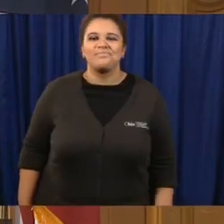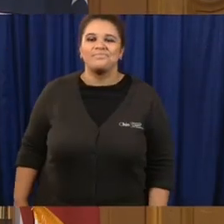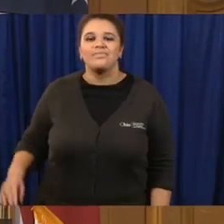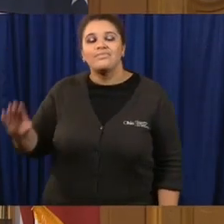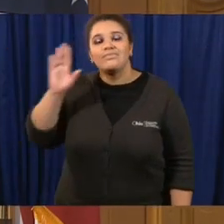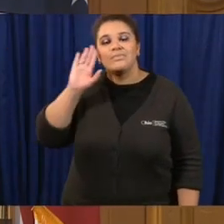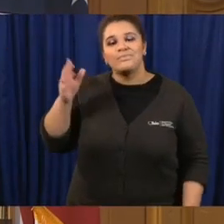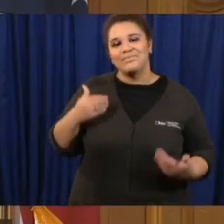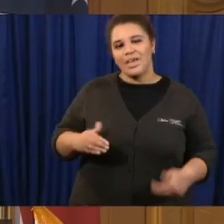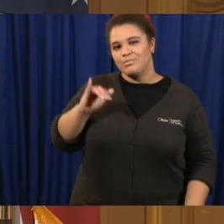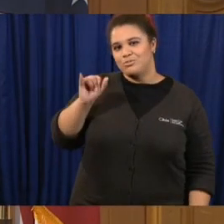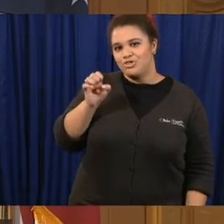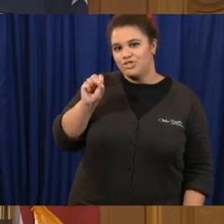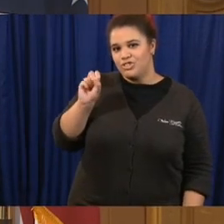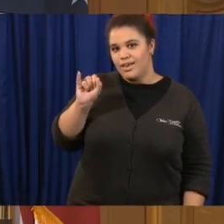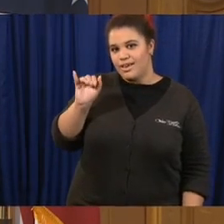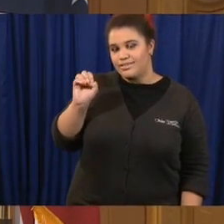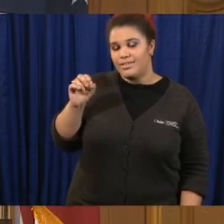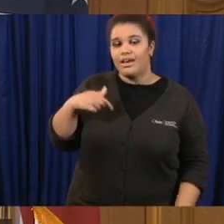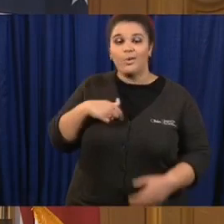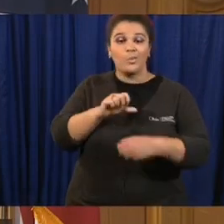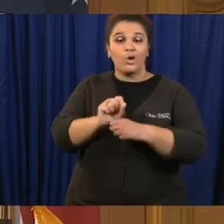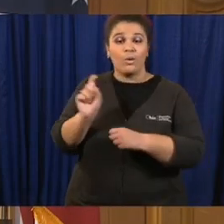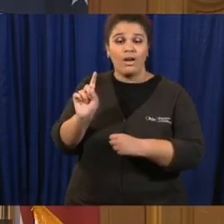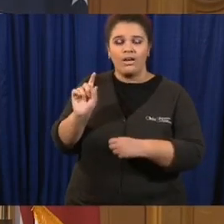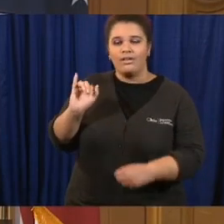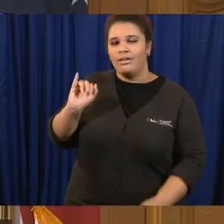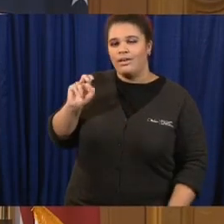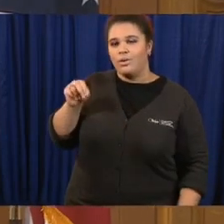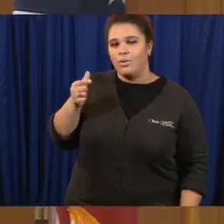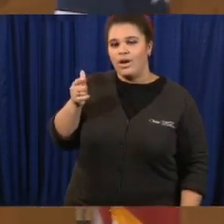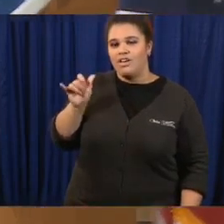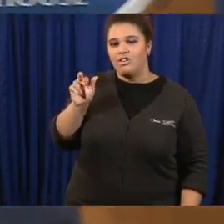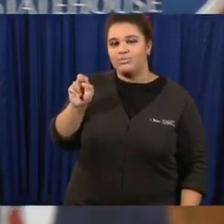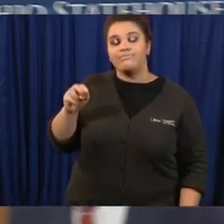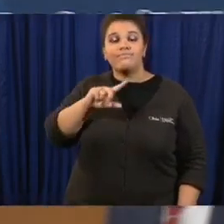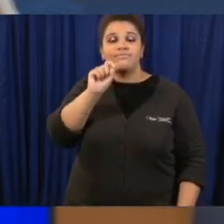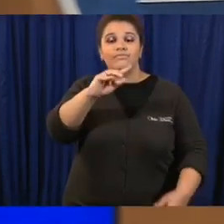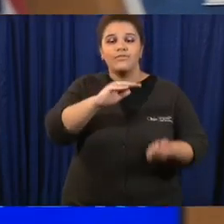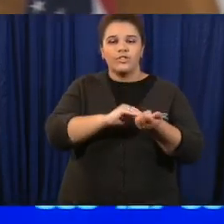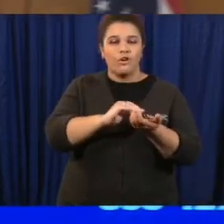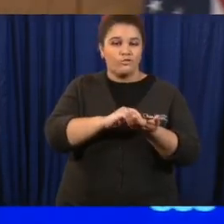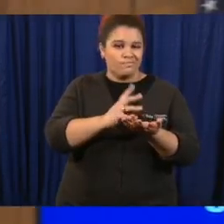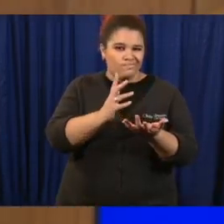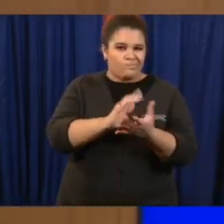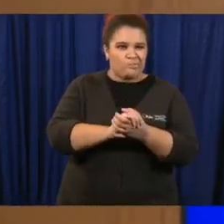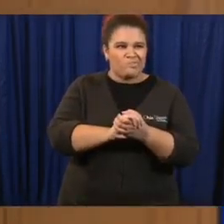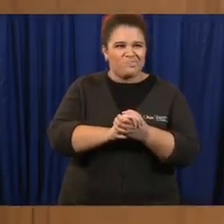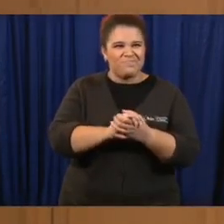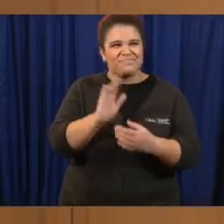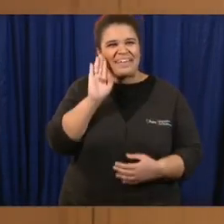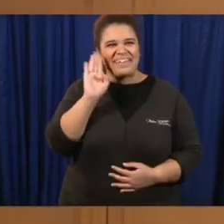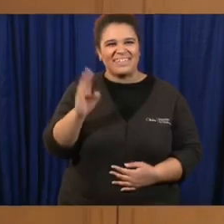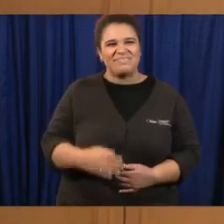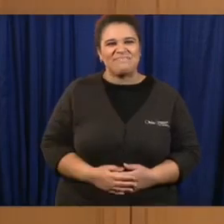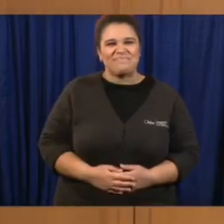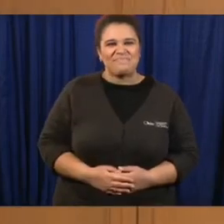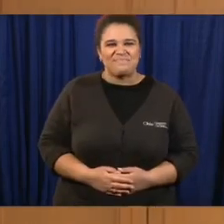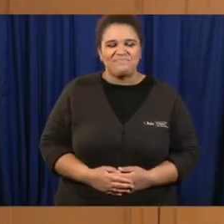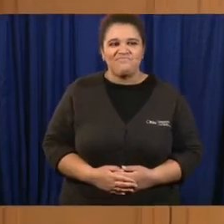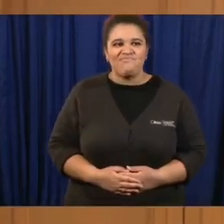fiscal year that we might need that money for? No, it's a moving target. I'll have more to say about that probably the latter part of this